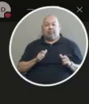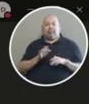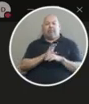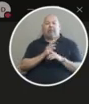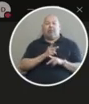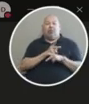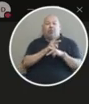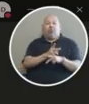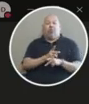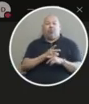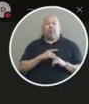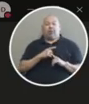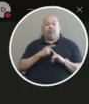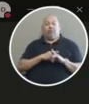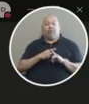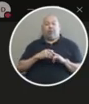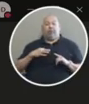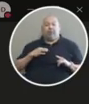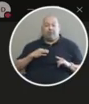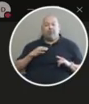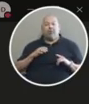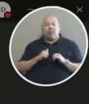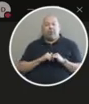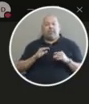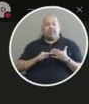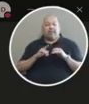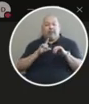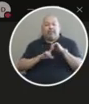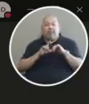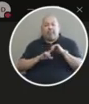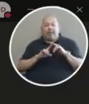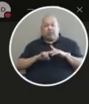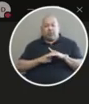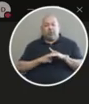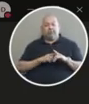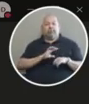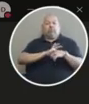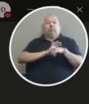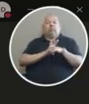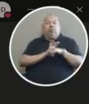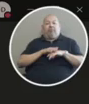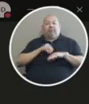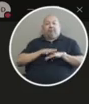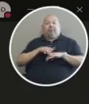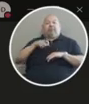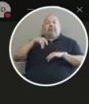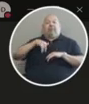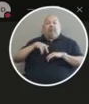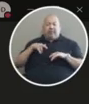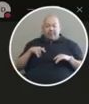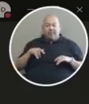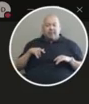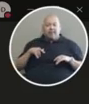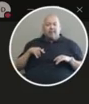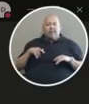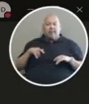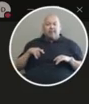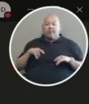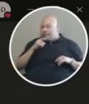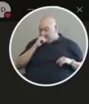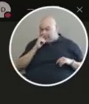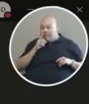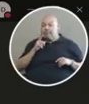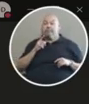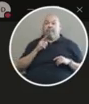business loans and grants to eligible businesses within the City of El Paso affected by the COVID-19 pandemic. So